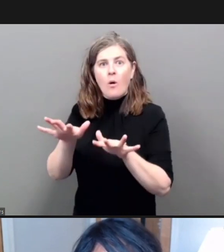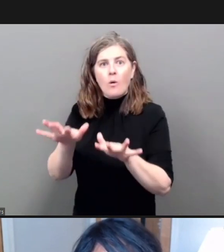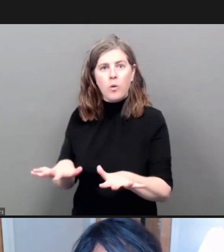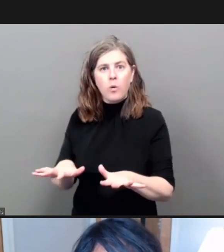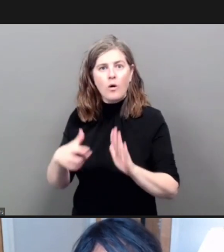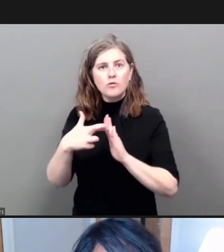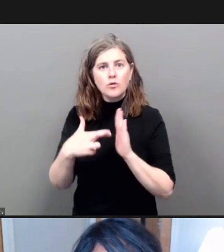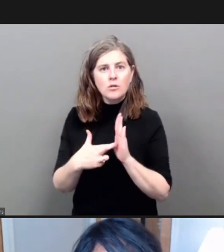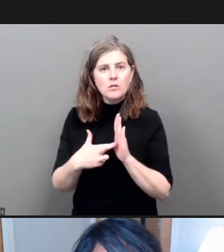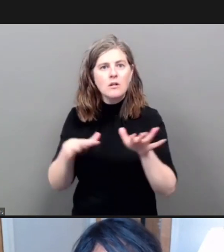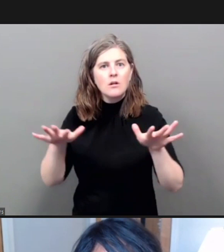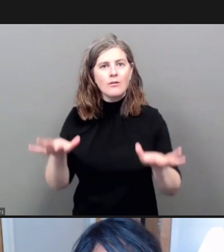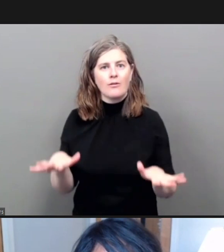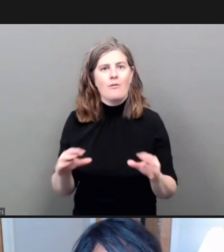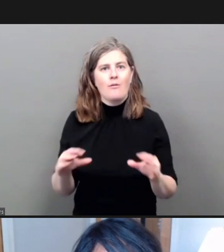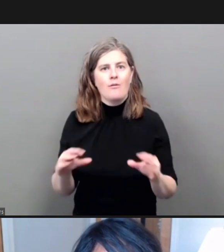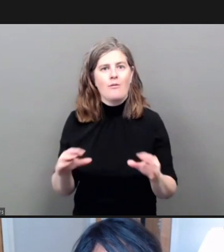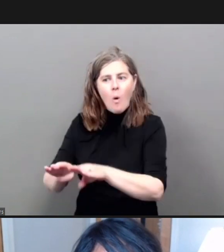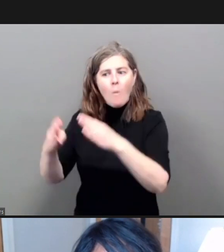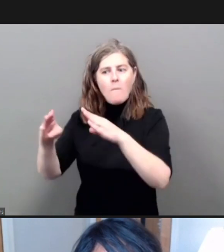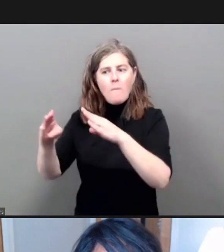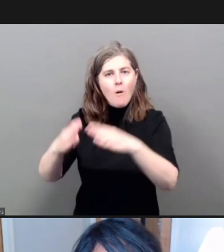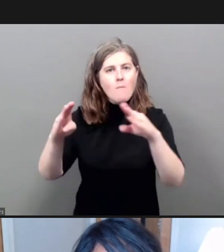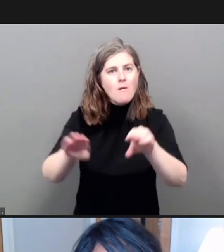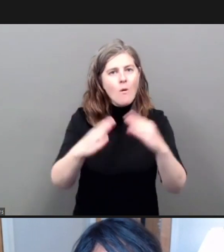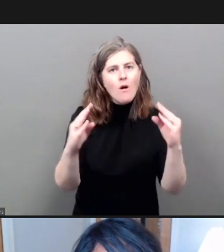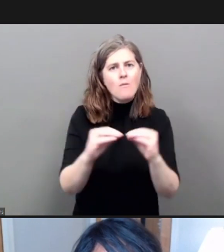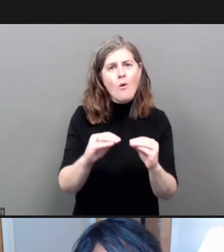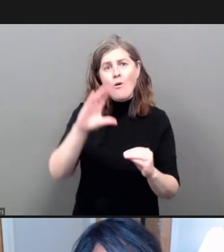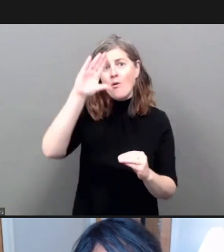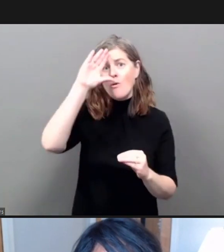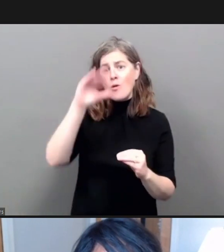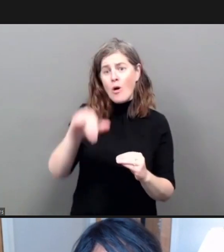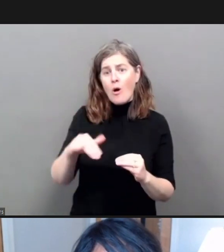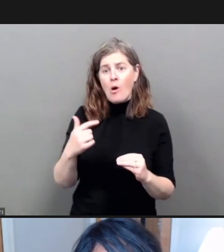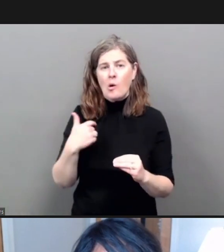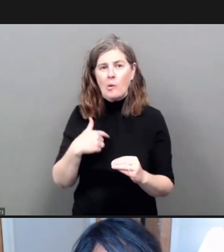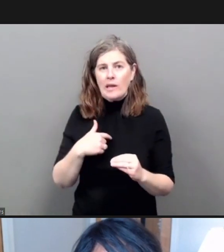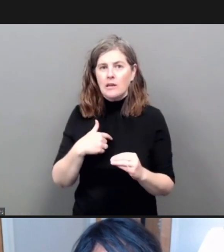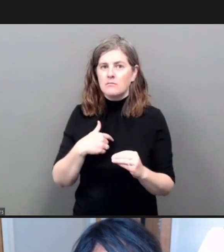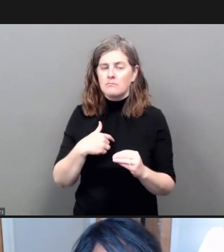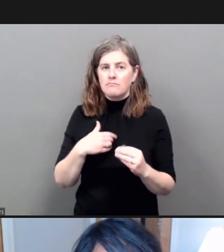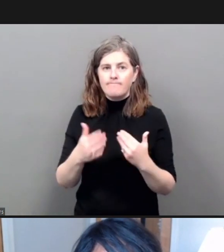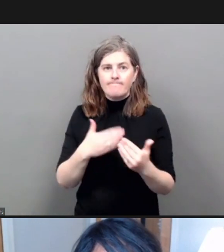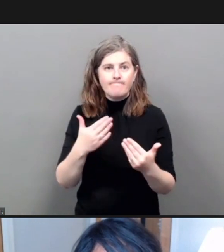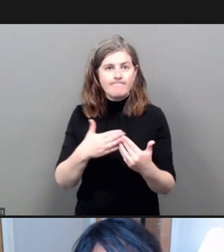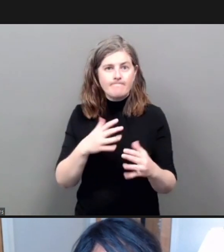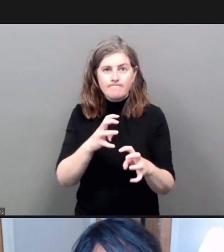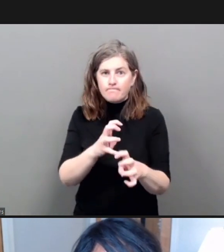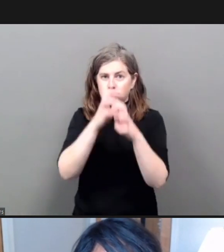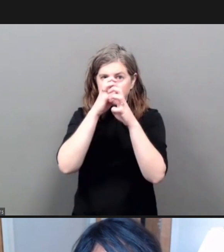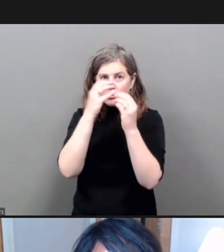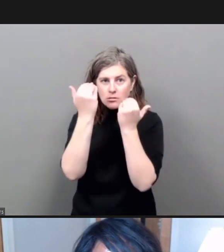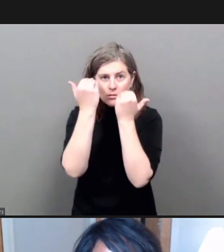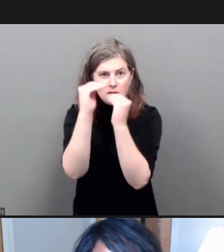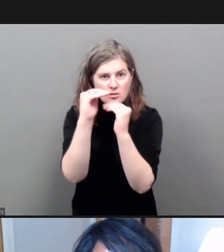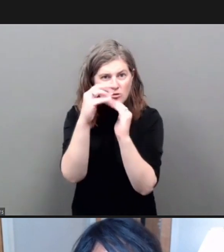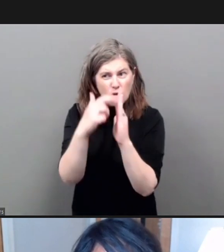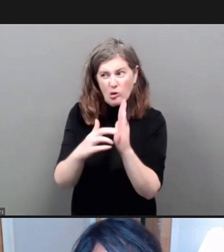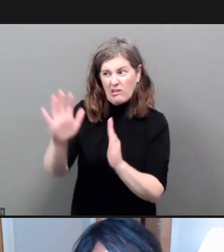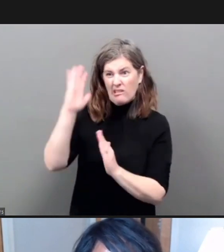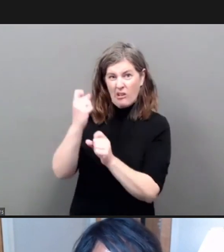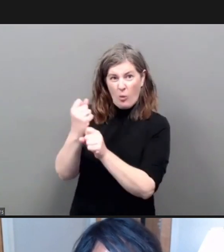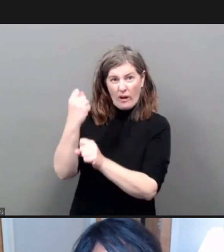rules as well. We were, as you know, not hesitant about tightening them up when it was necessary to do that. And I like that